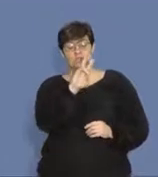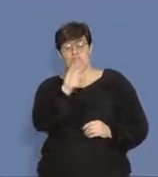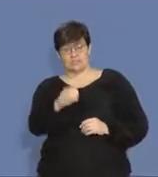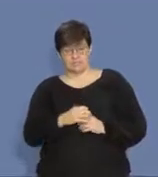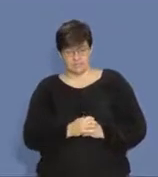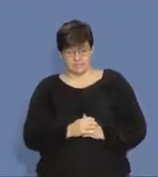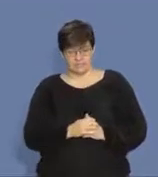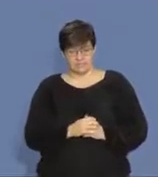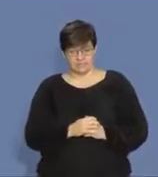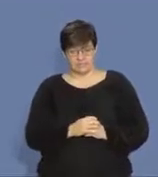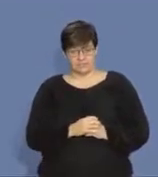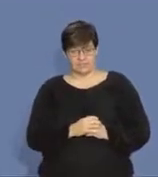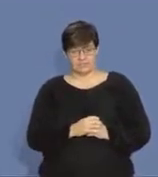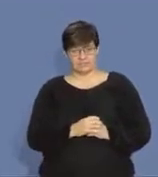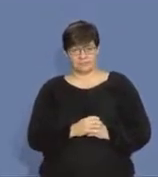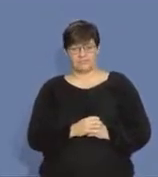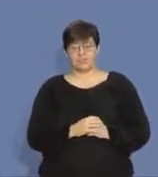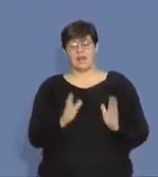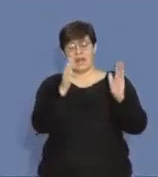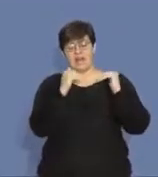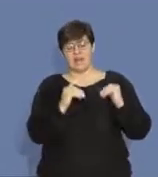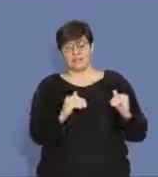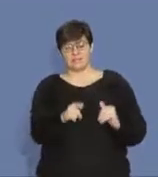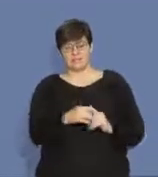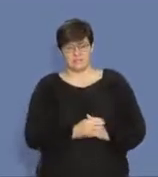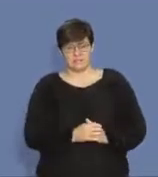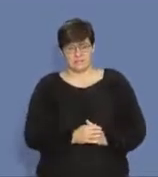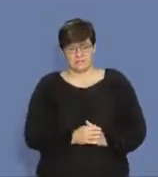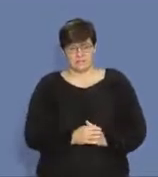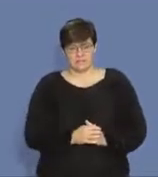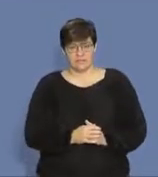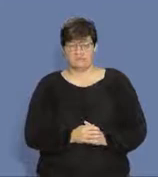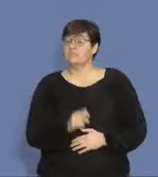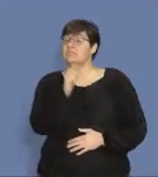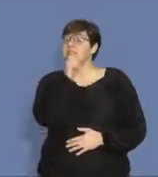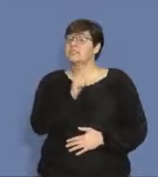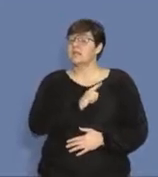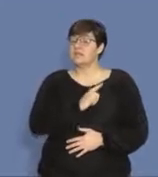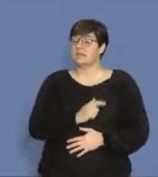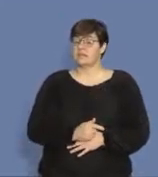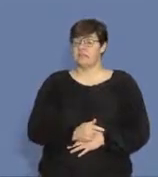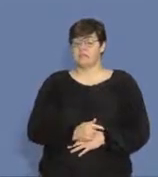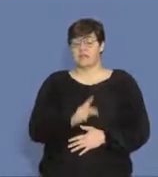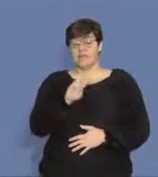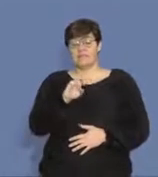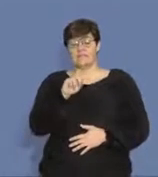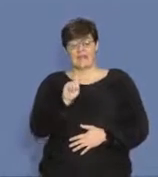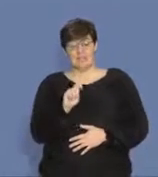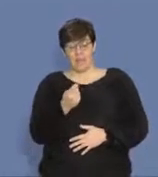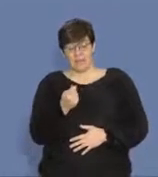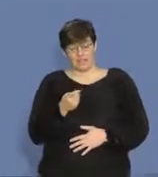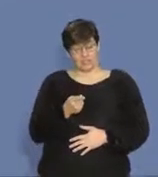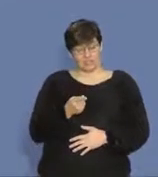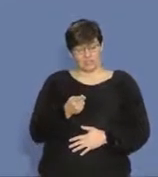1,320. Okay, now look at the next item. They're telling you here that the VAT amount